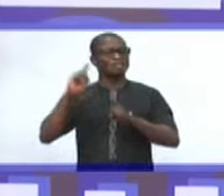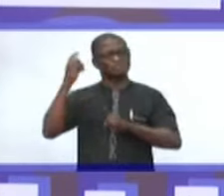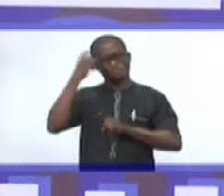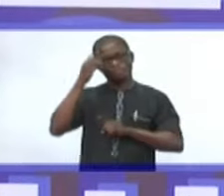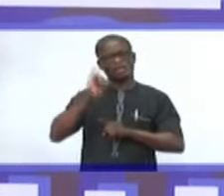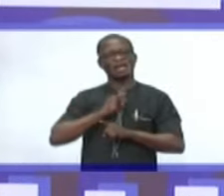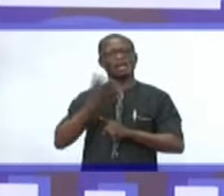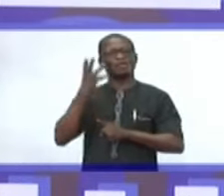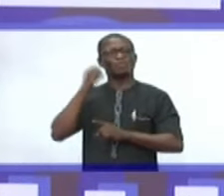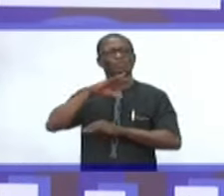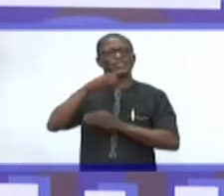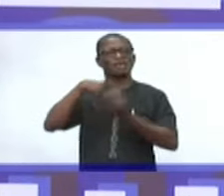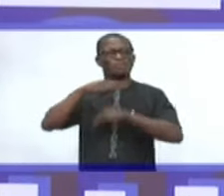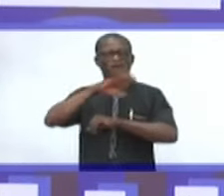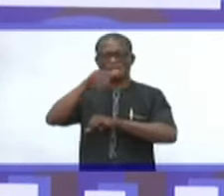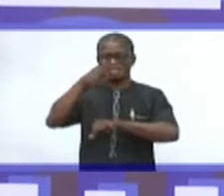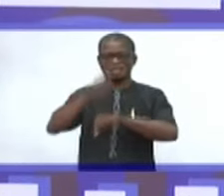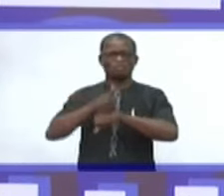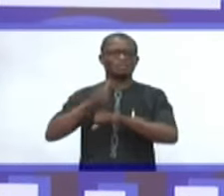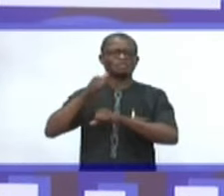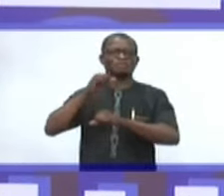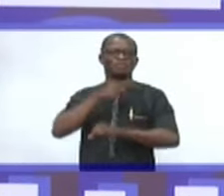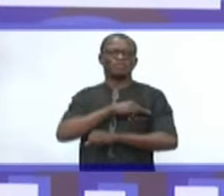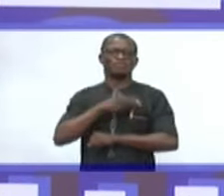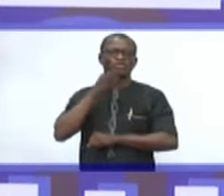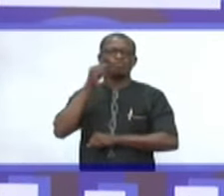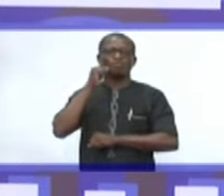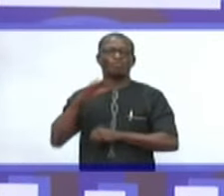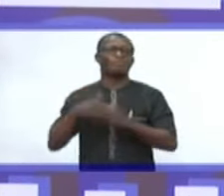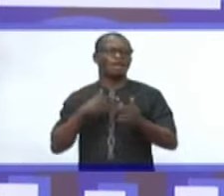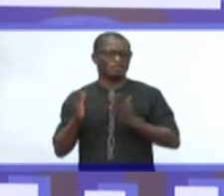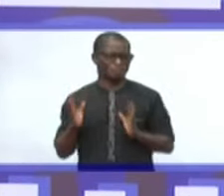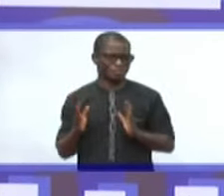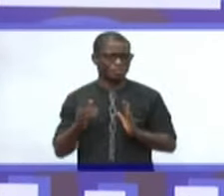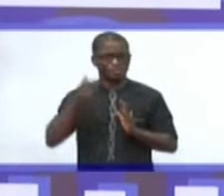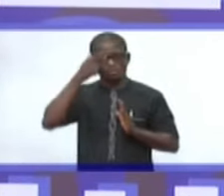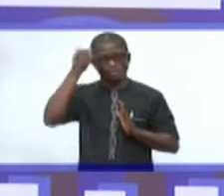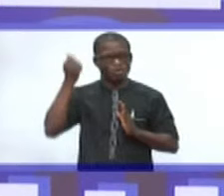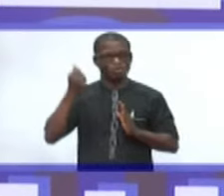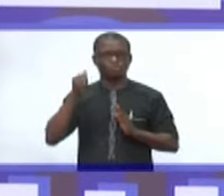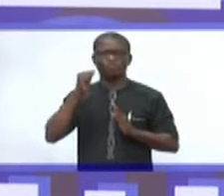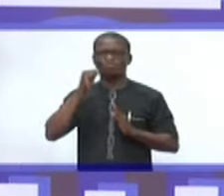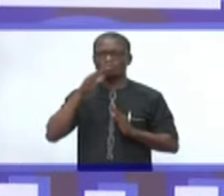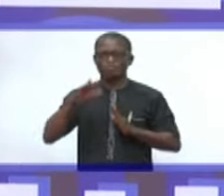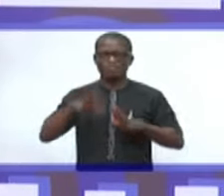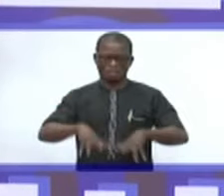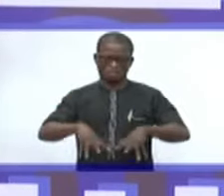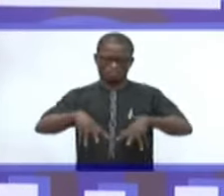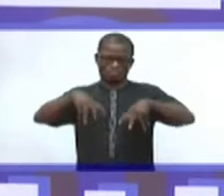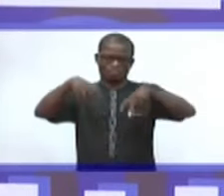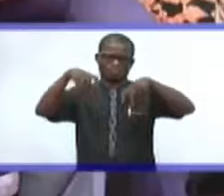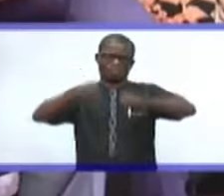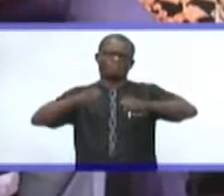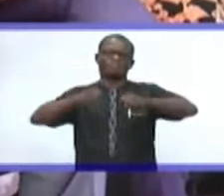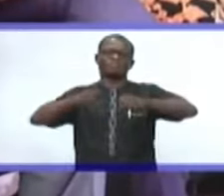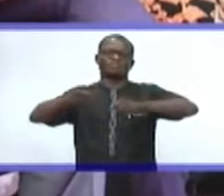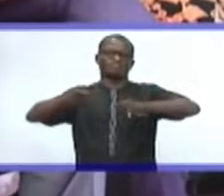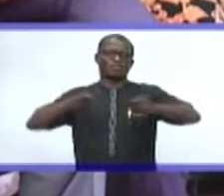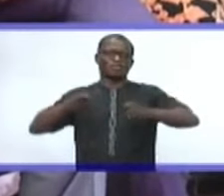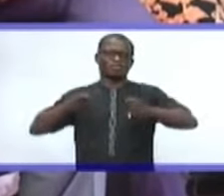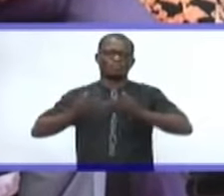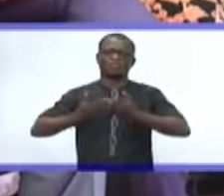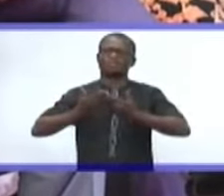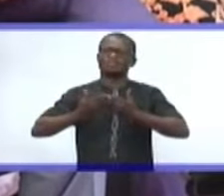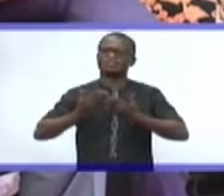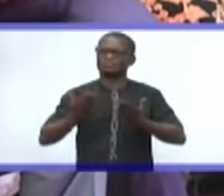was about setting up Ministry of Men Affairs because women took over. It's simple.